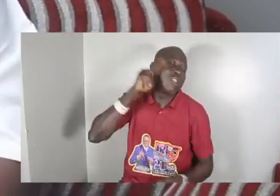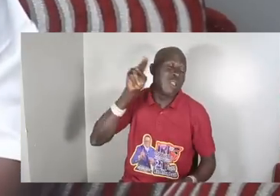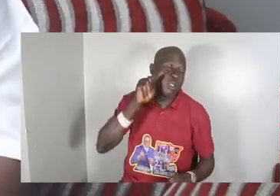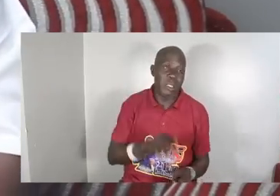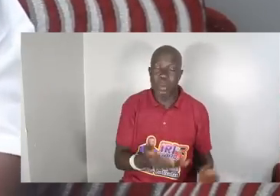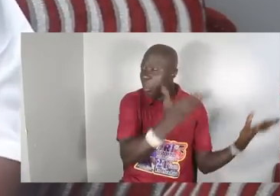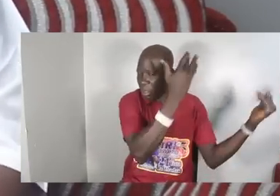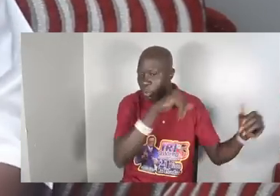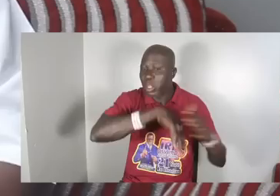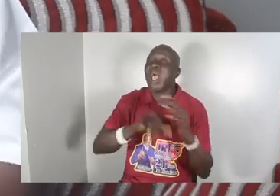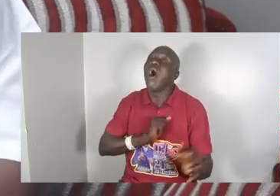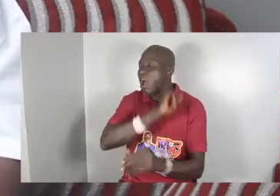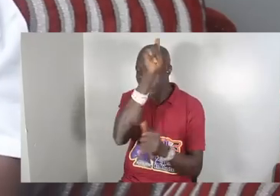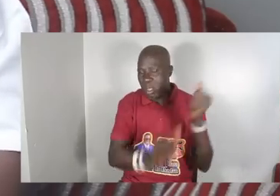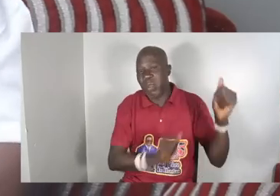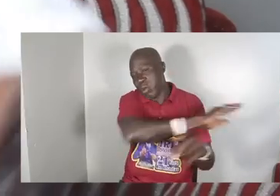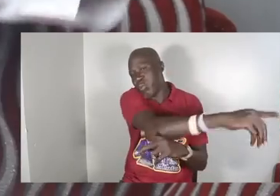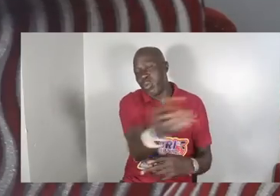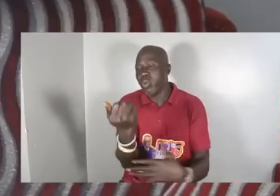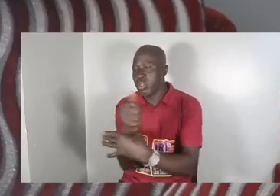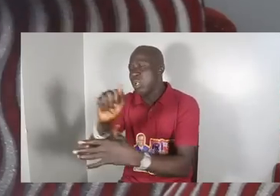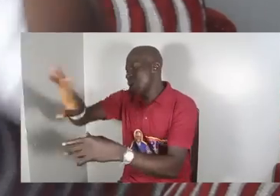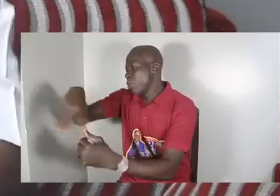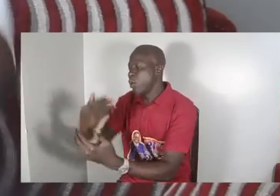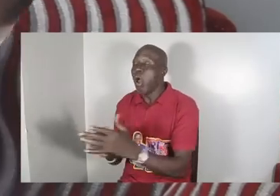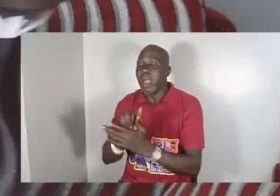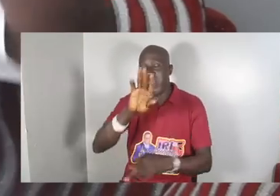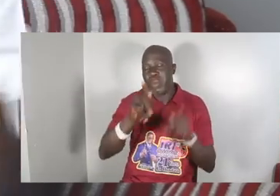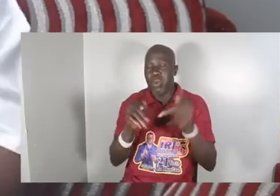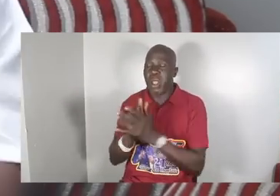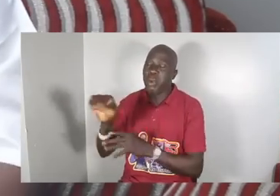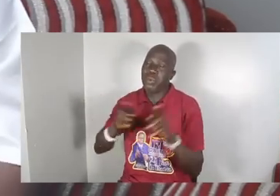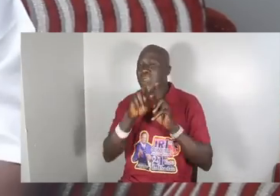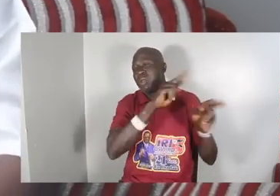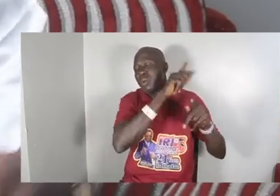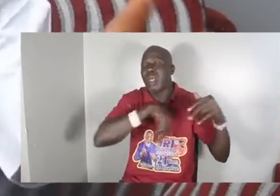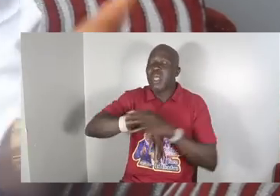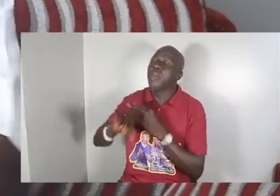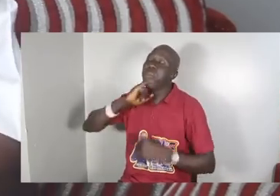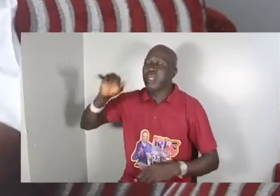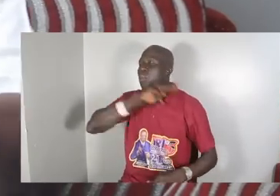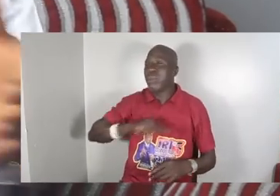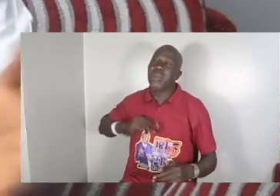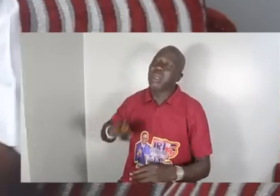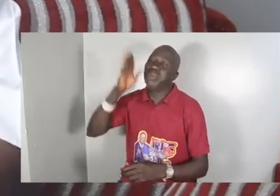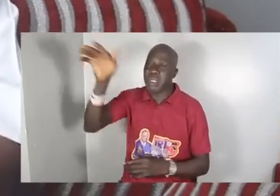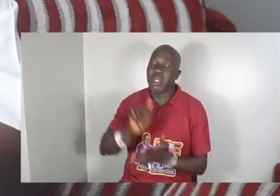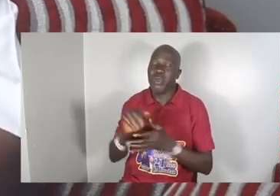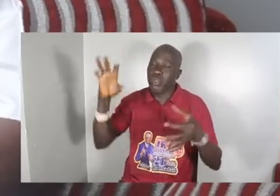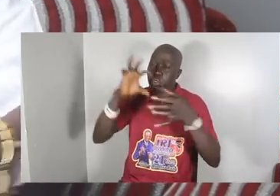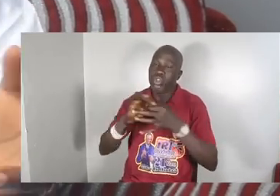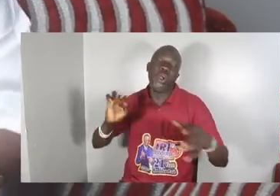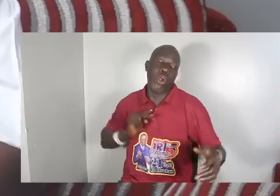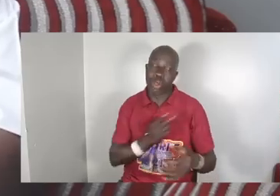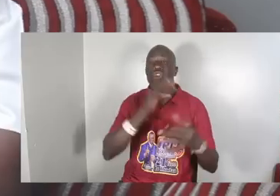They are expecting me. I'll give it to all of you. I want to buy one bell. The brother five members.